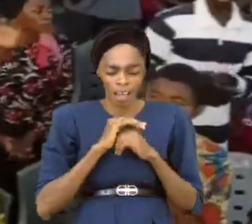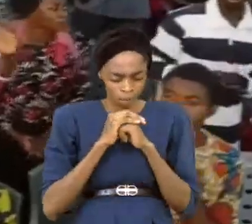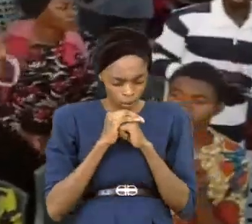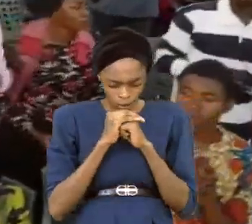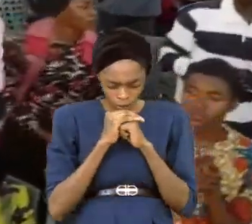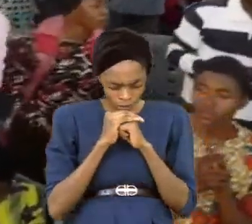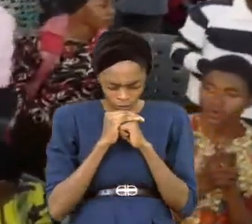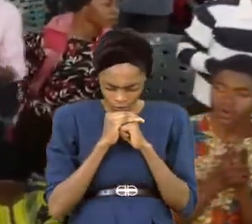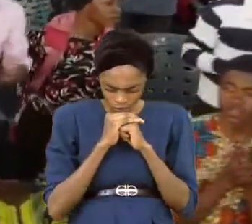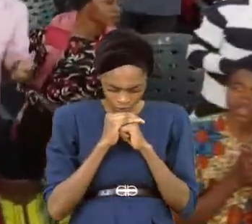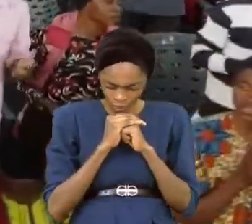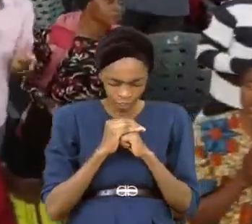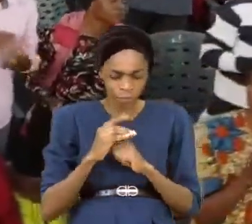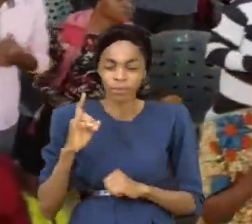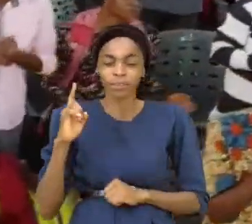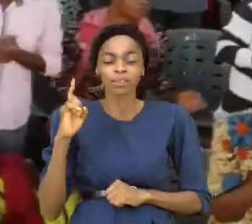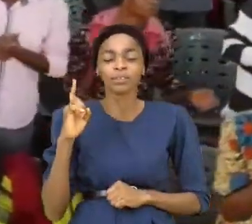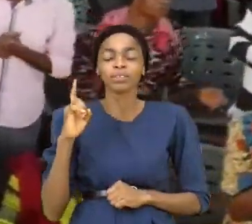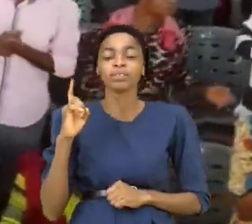I worship you.